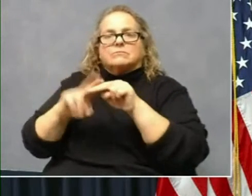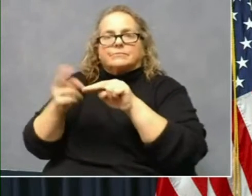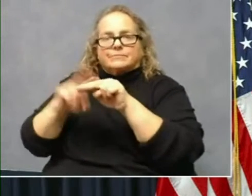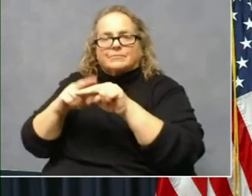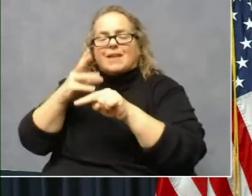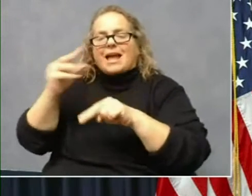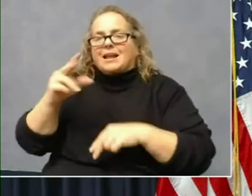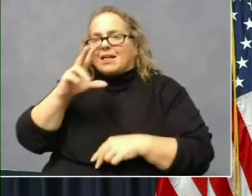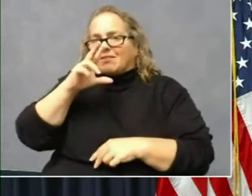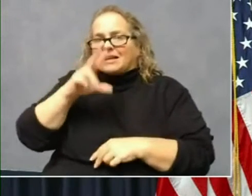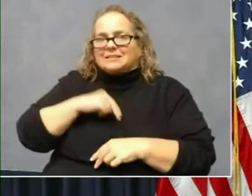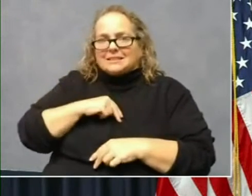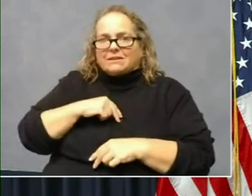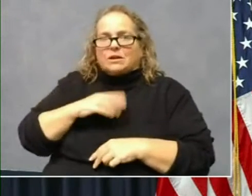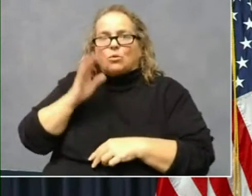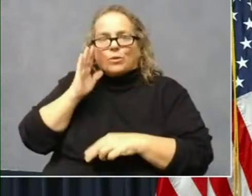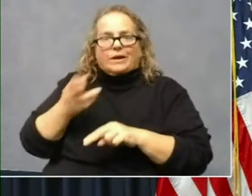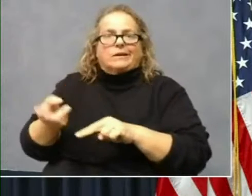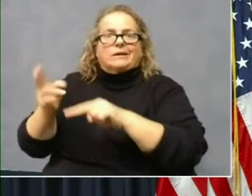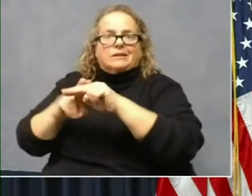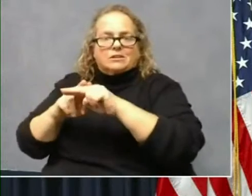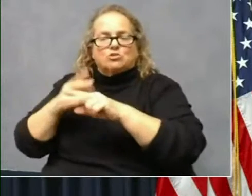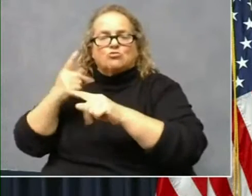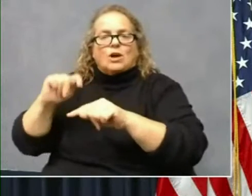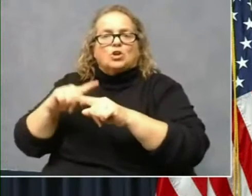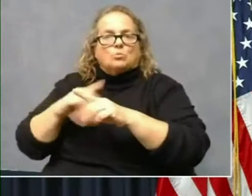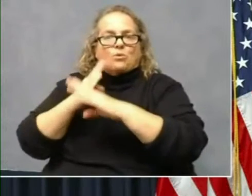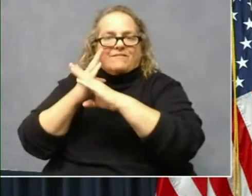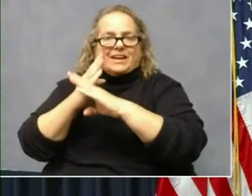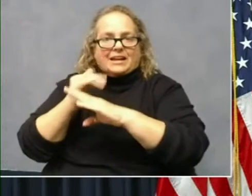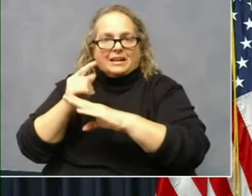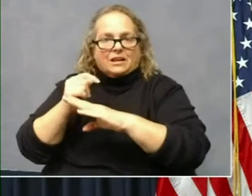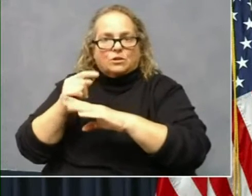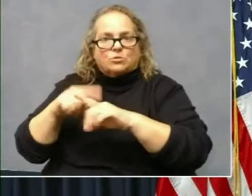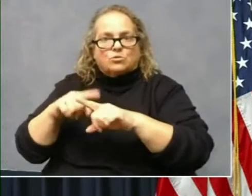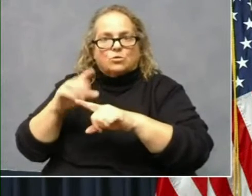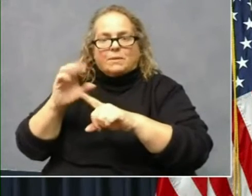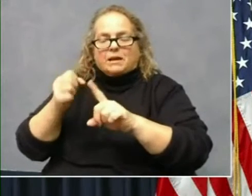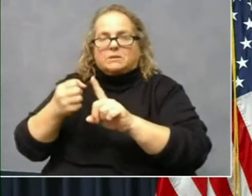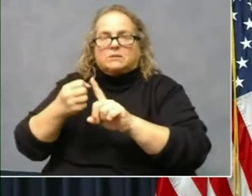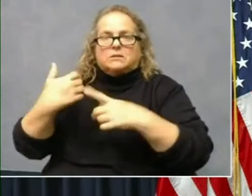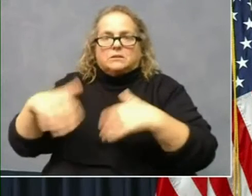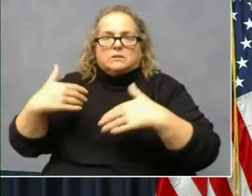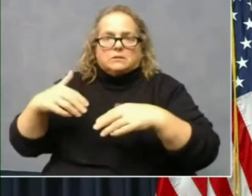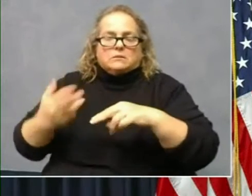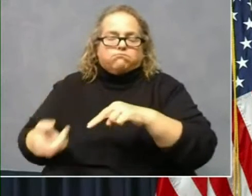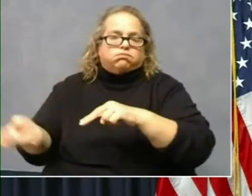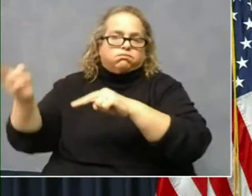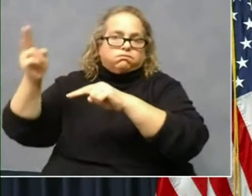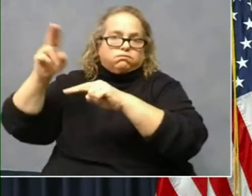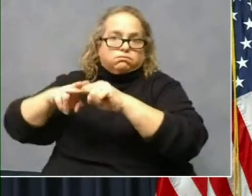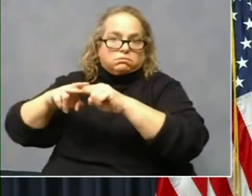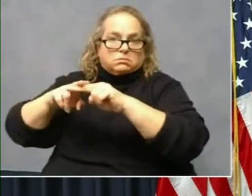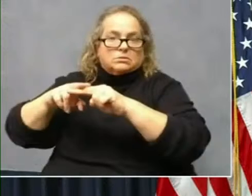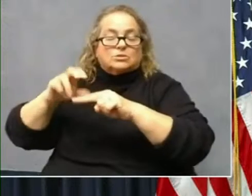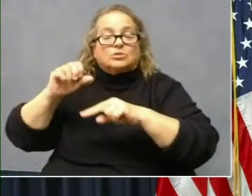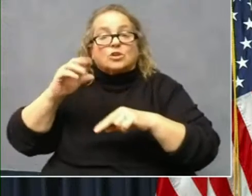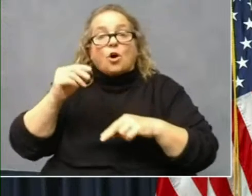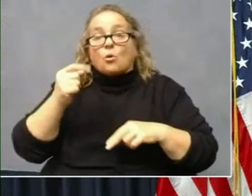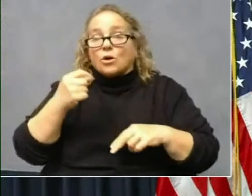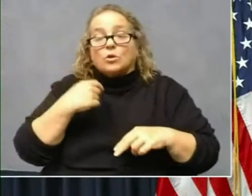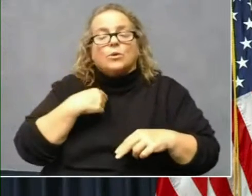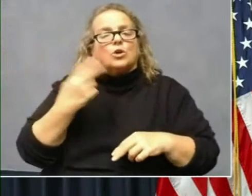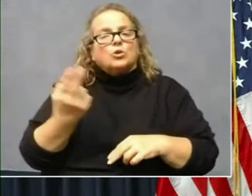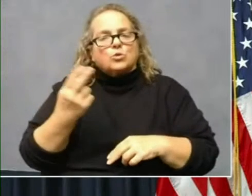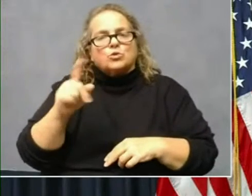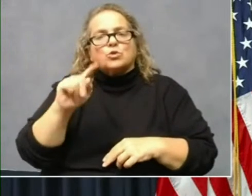was a way to prevent that from being absolutely magnified and amplified. So the answer is we were using the tool that we all agreed